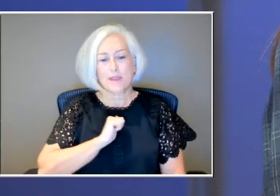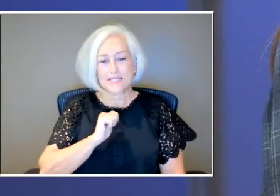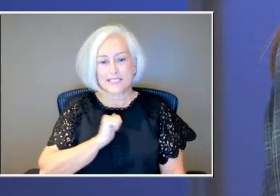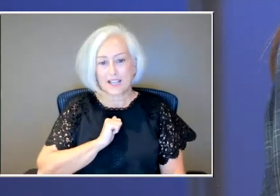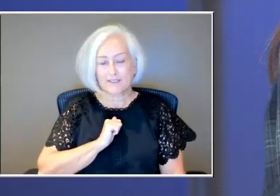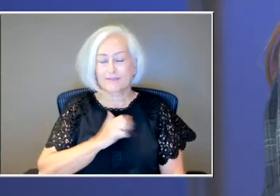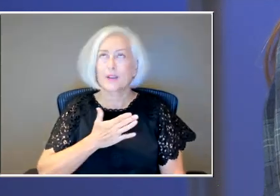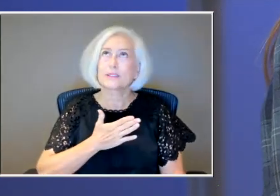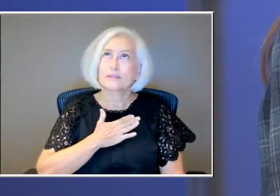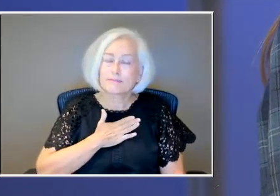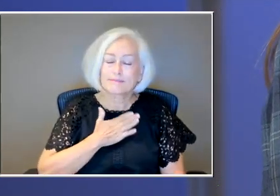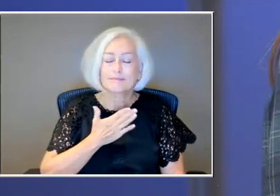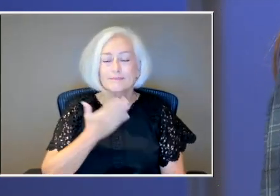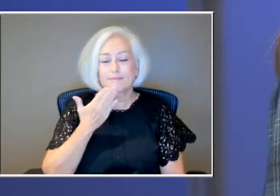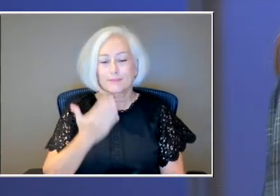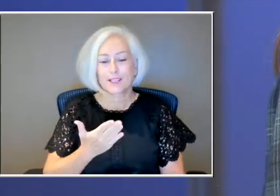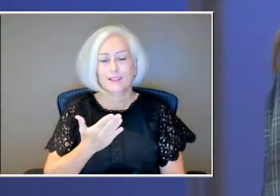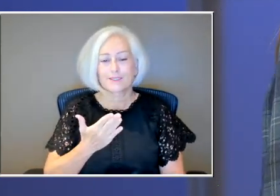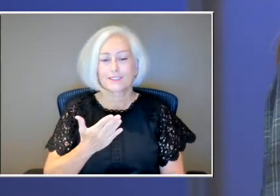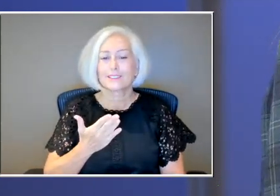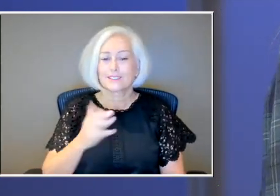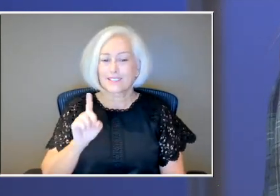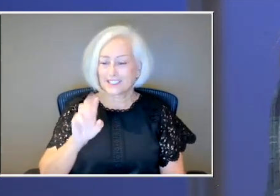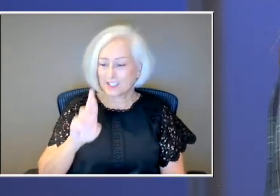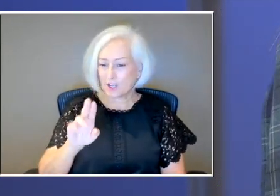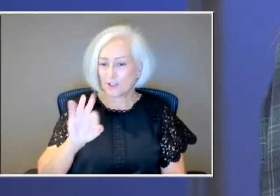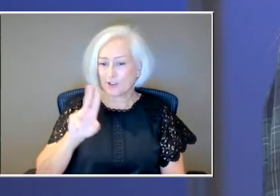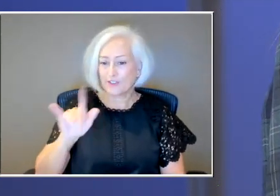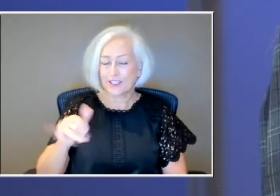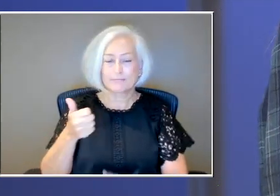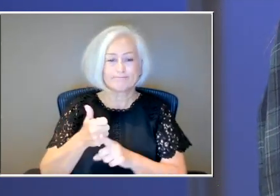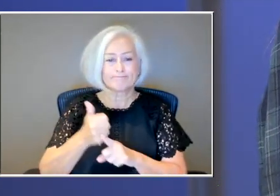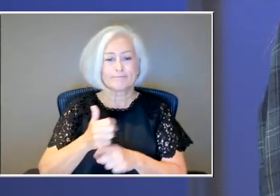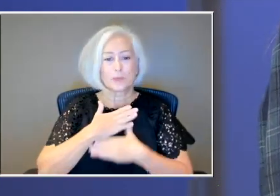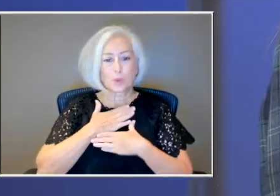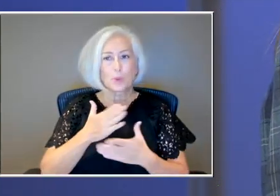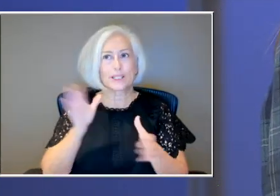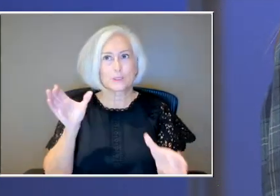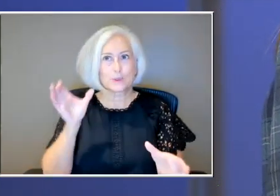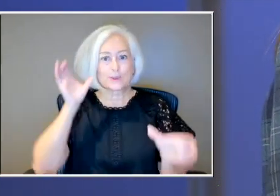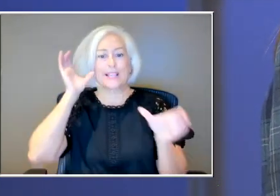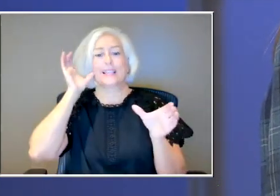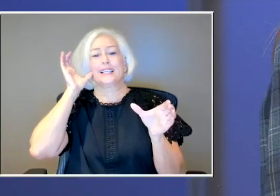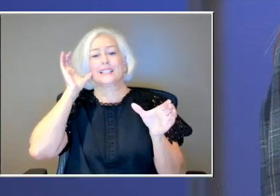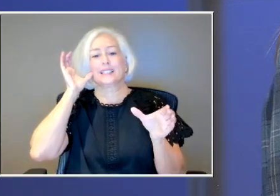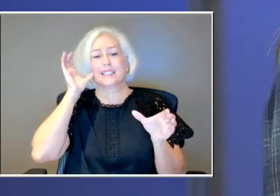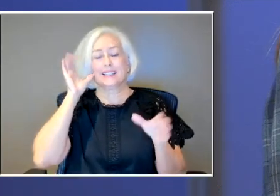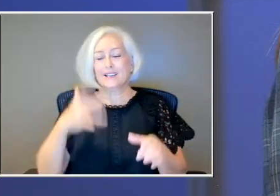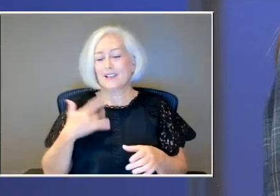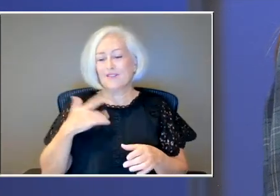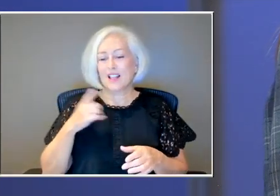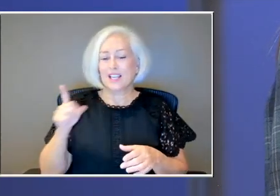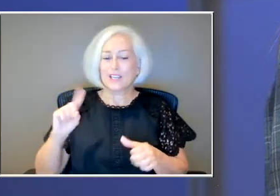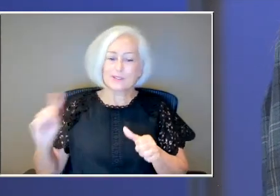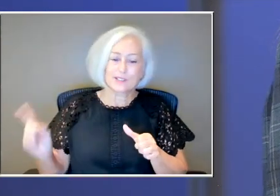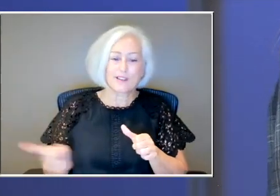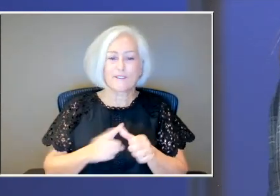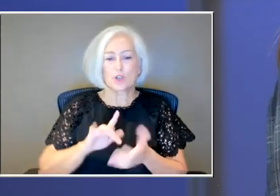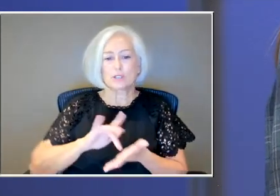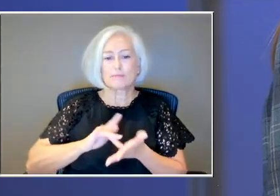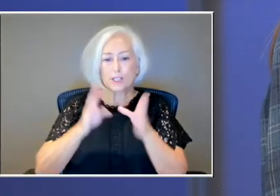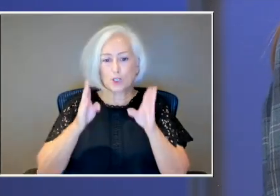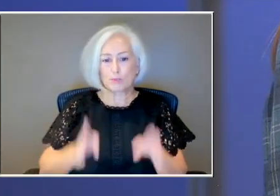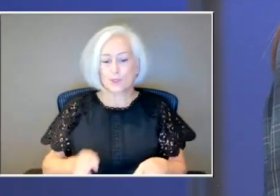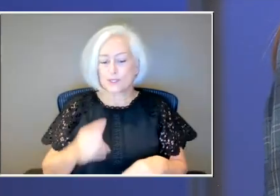Dr. Findley was so willing to listen. I felt like he was the first medical person I talked to that was just like, okay,